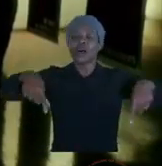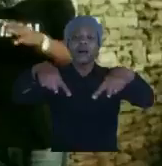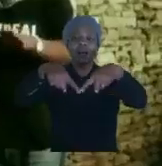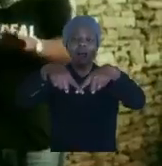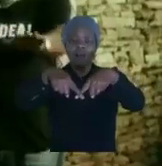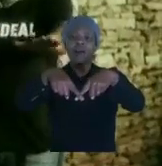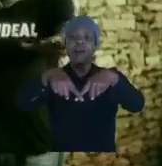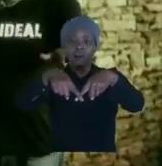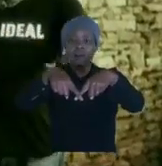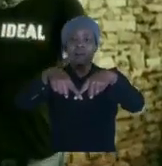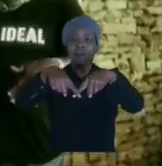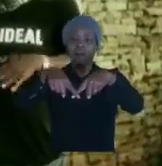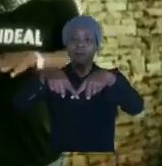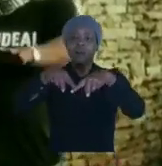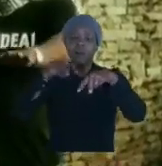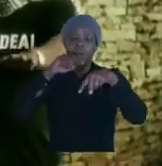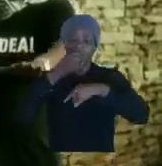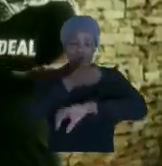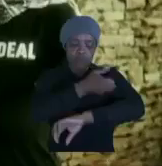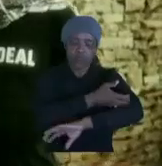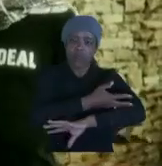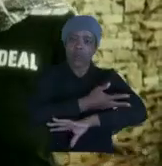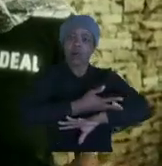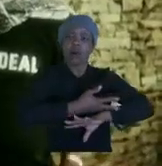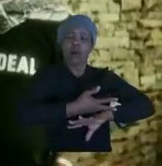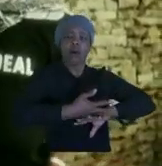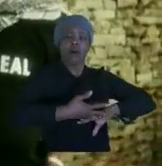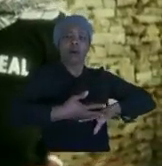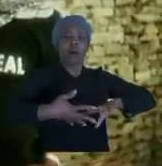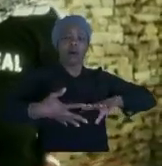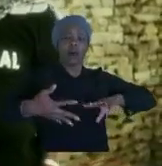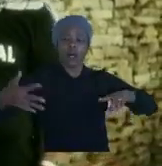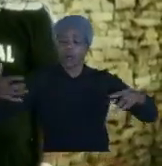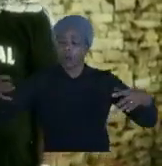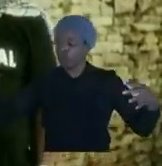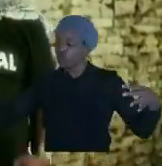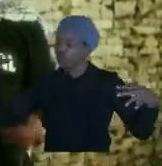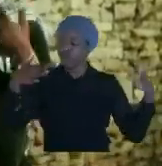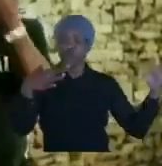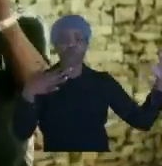lehumile, Maria Vona Tuluhile.